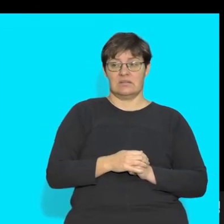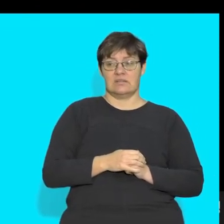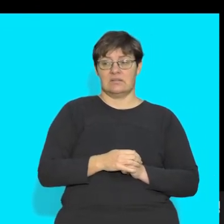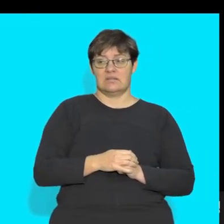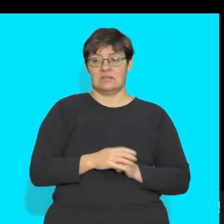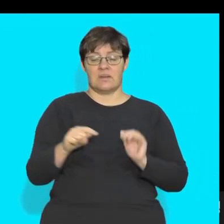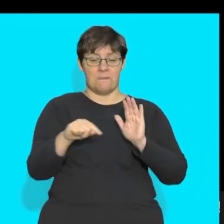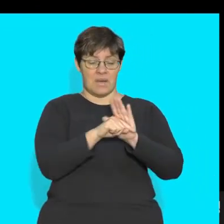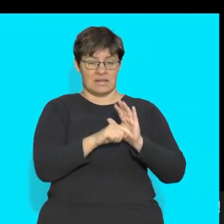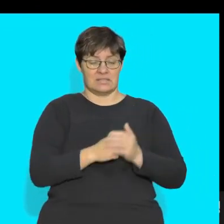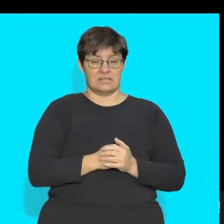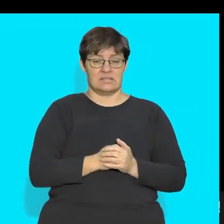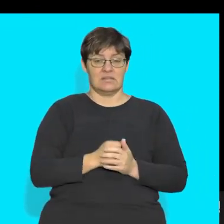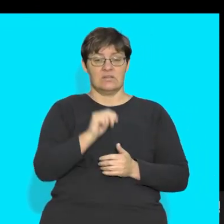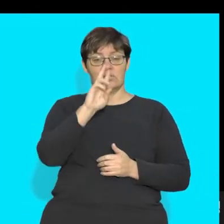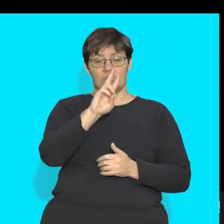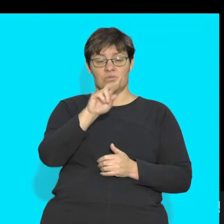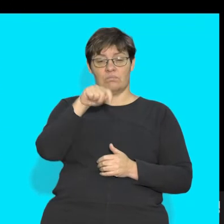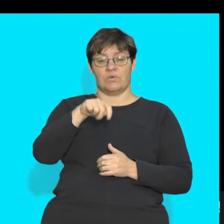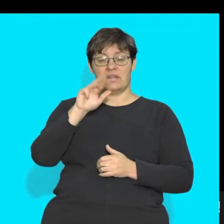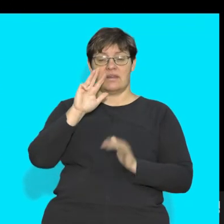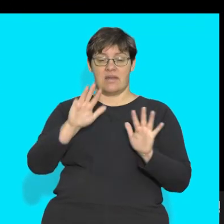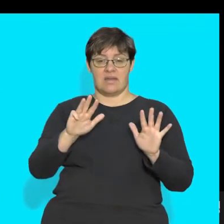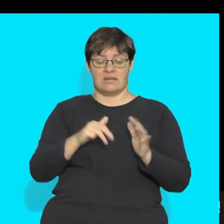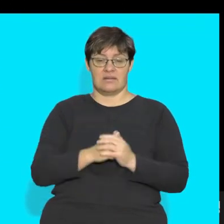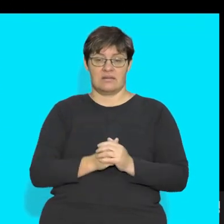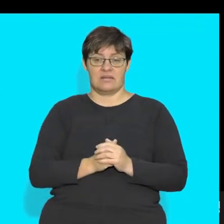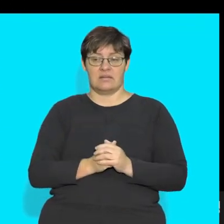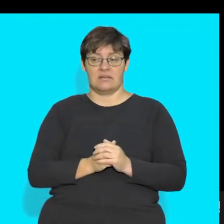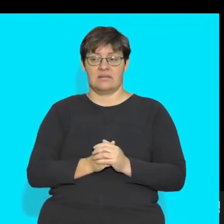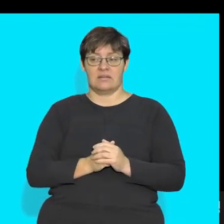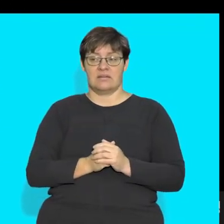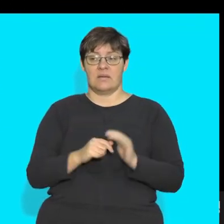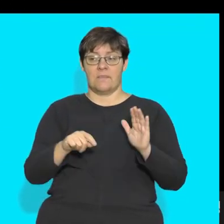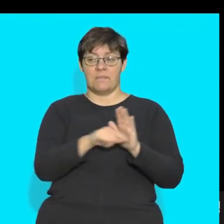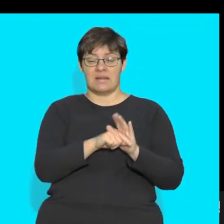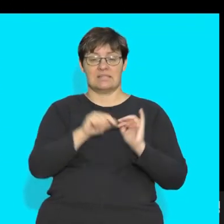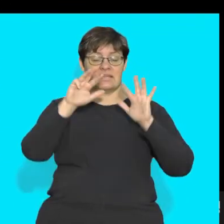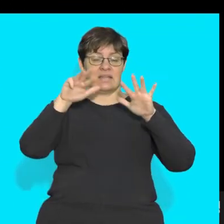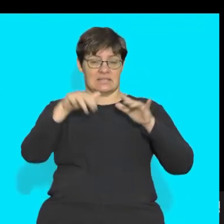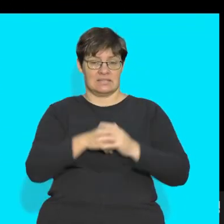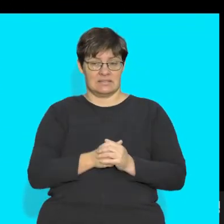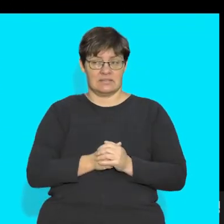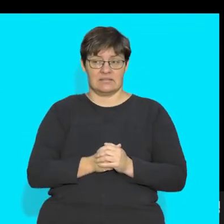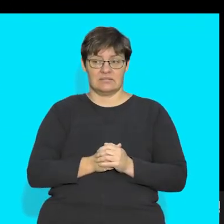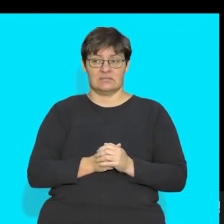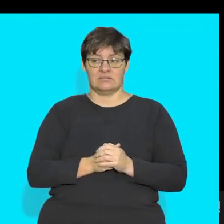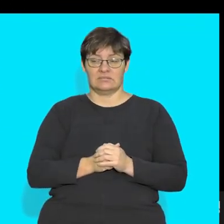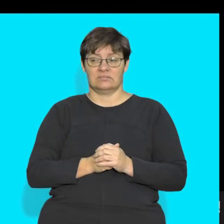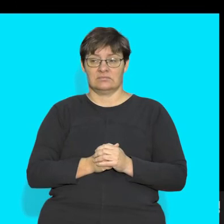Then I get that, and then I'm going to minus 2.9 to the minus